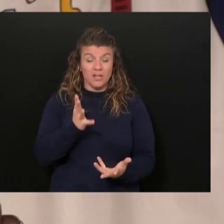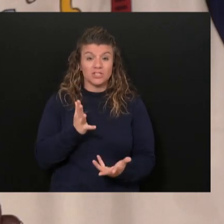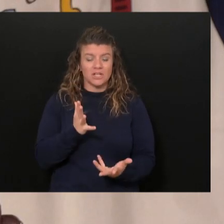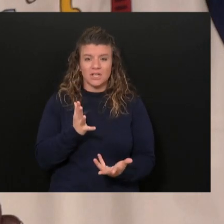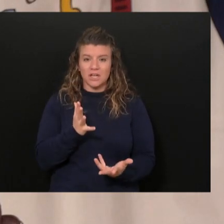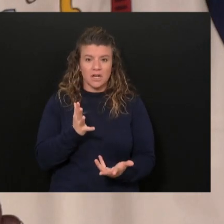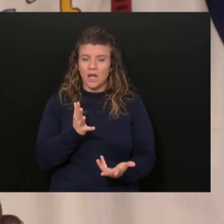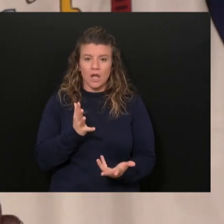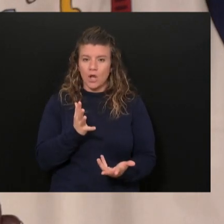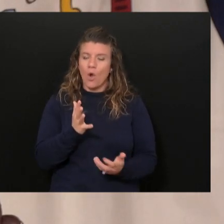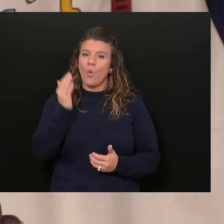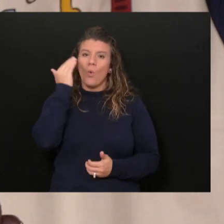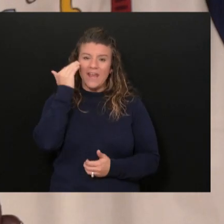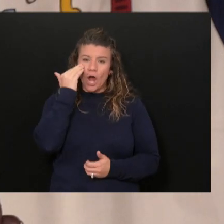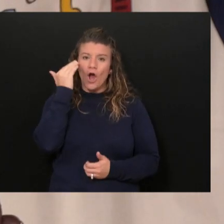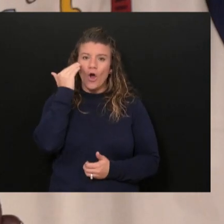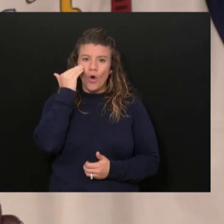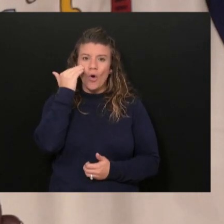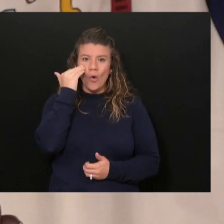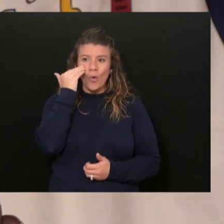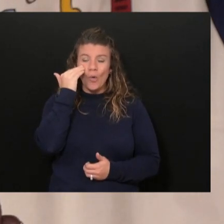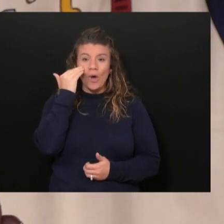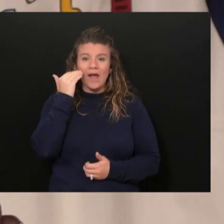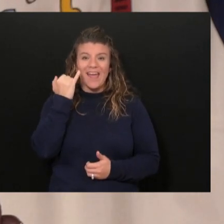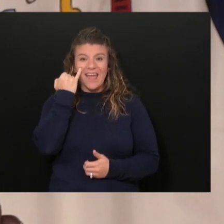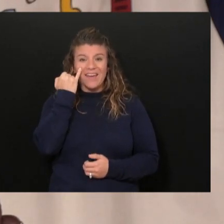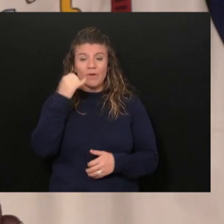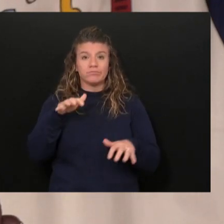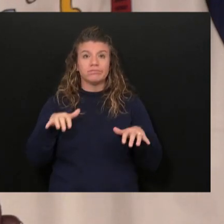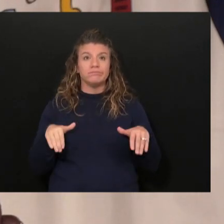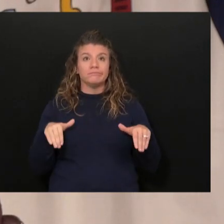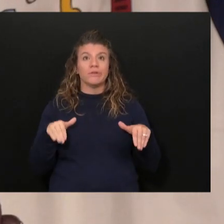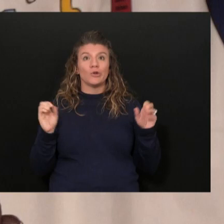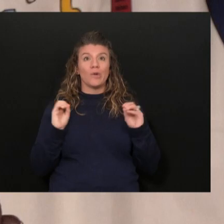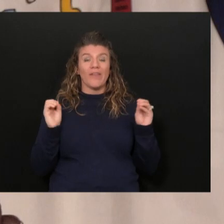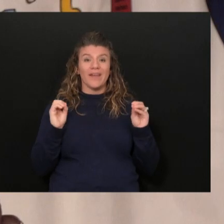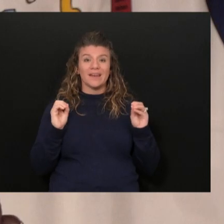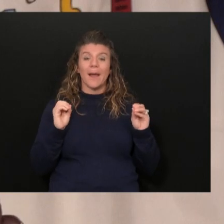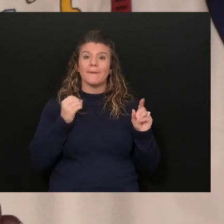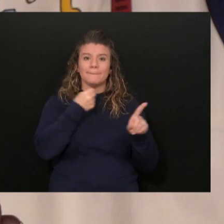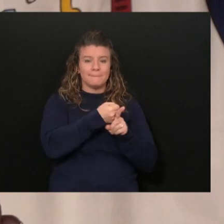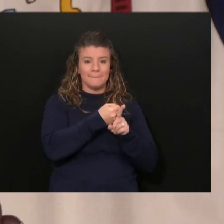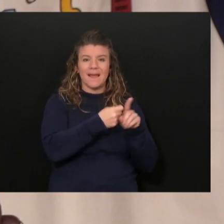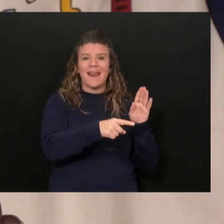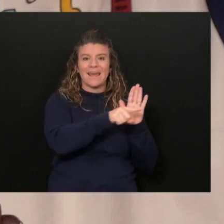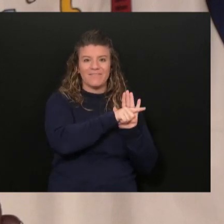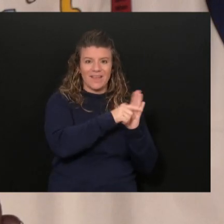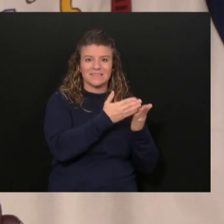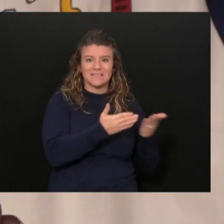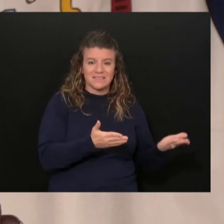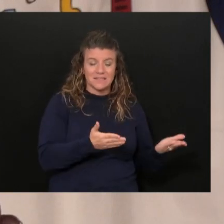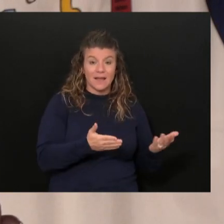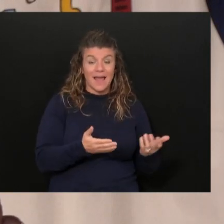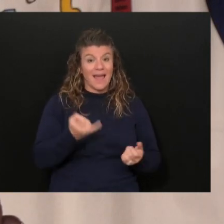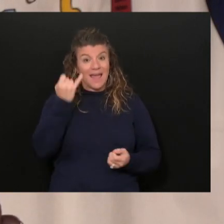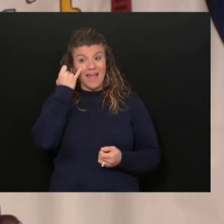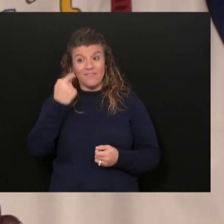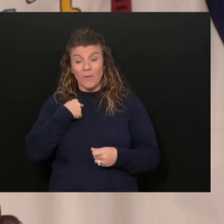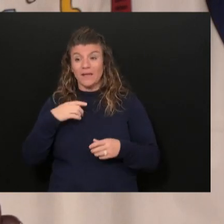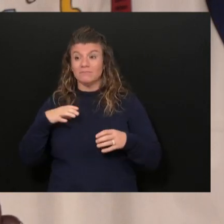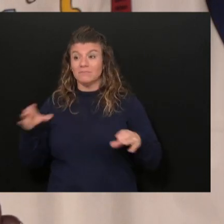we know there's a downside to doing nothing, and we know there's a downside to doing